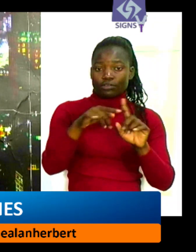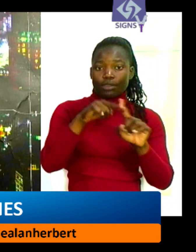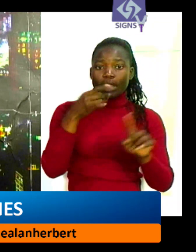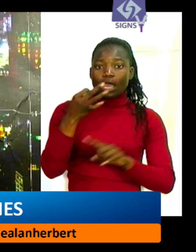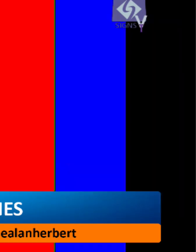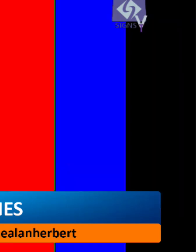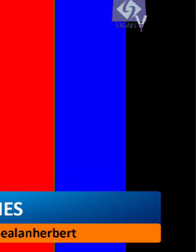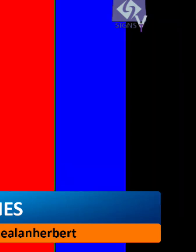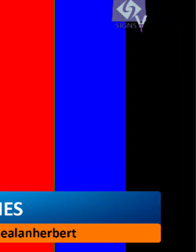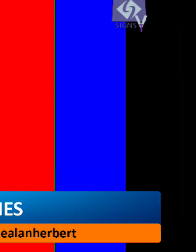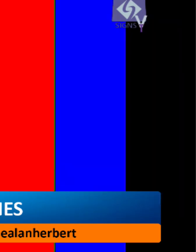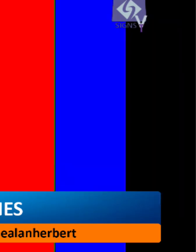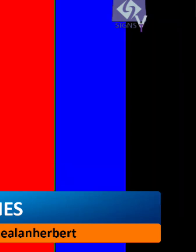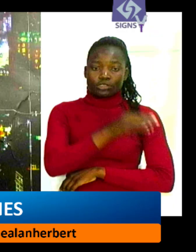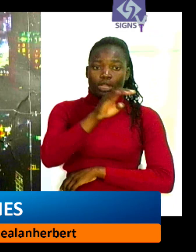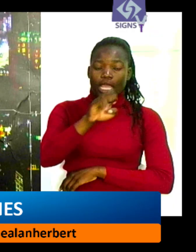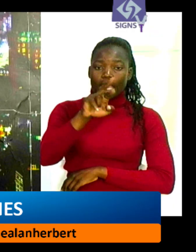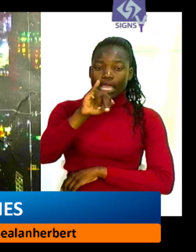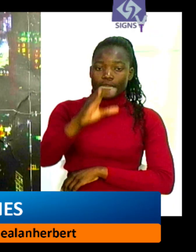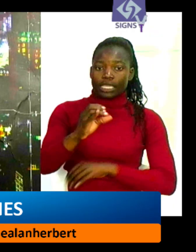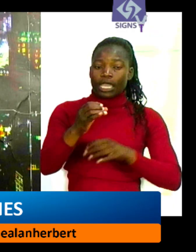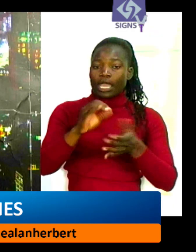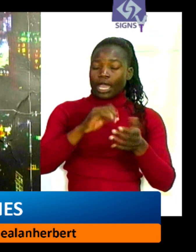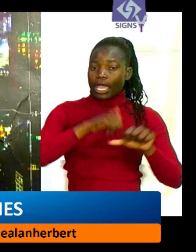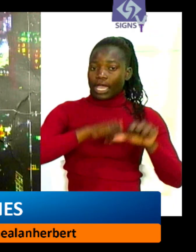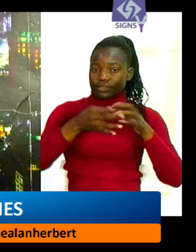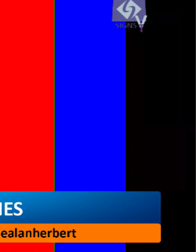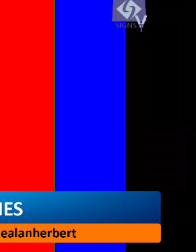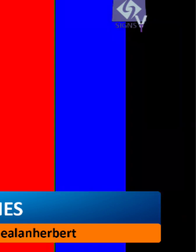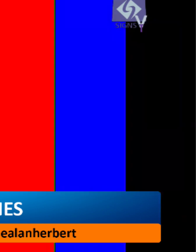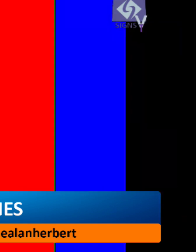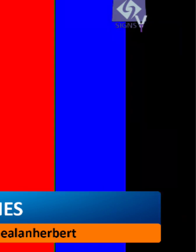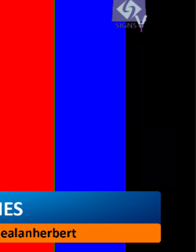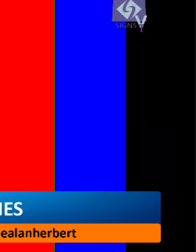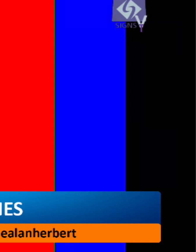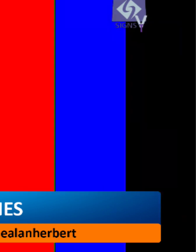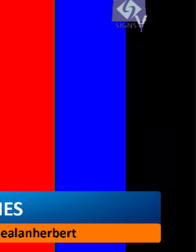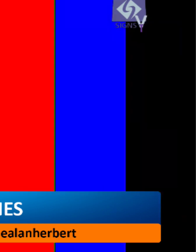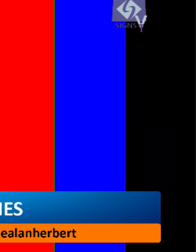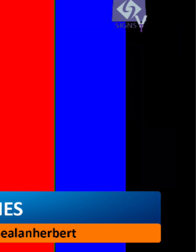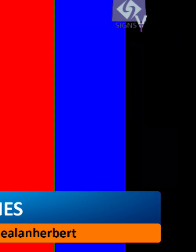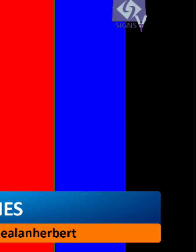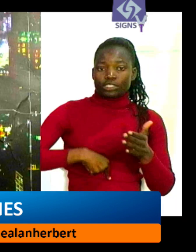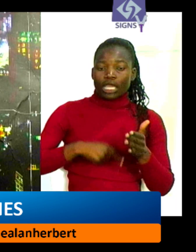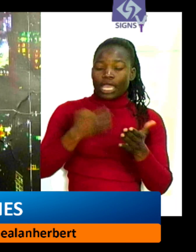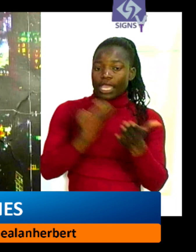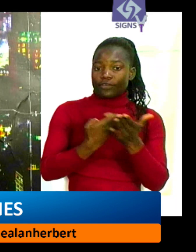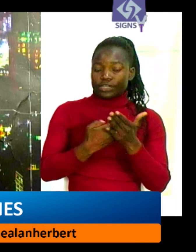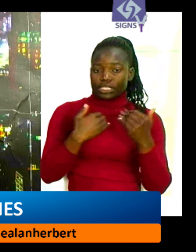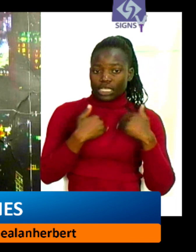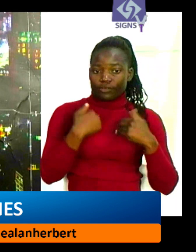released a suspect linked with the man of Nairobi Hospital acting finance director Eric Machogu. This is after the prosecution